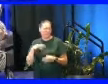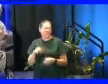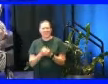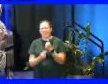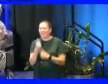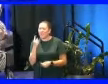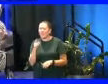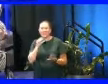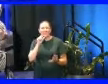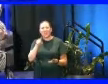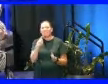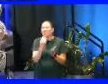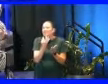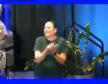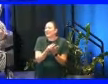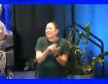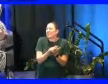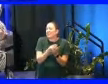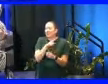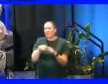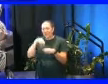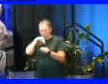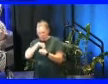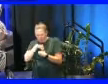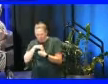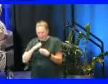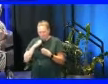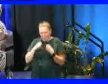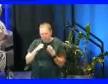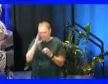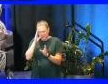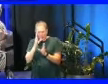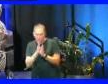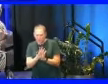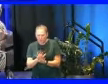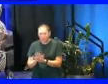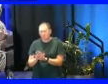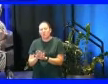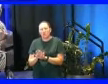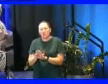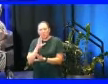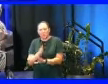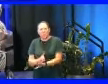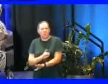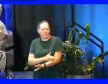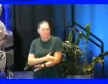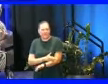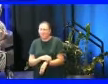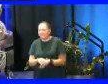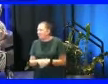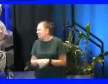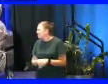board, not just financially, but internally, emotionally, psychologically. It's rewarding within its